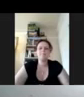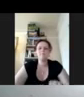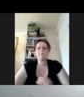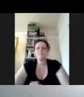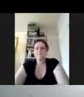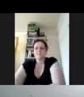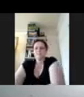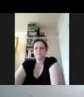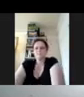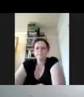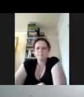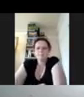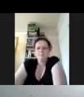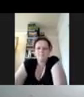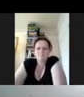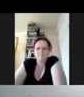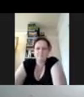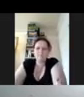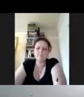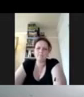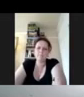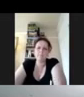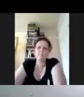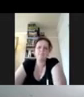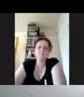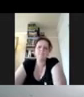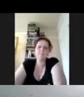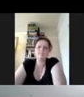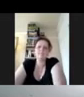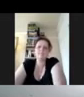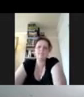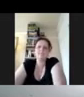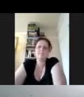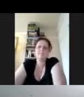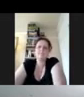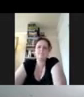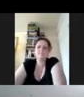The session won't be wasted just because the internet might be a little bit less stable.